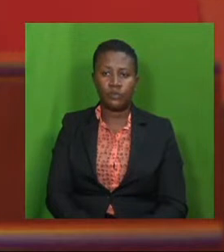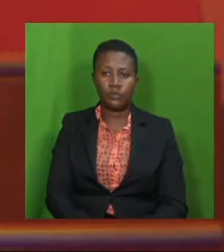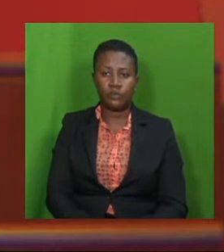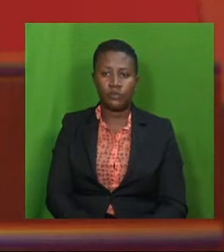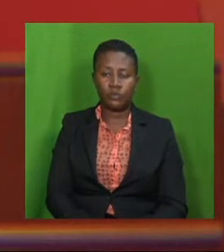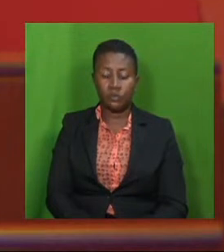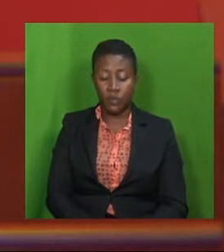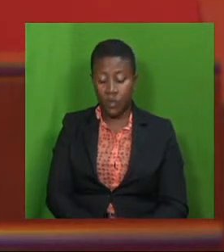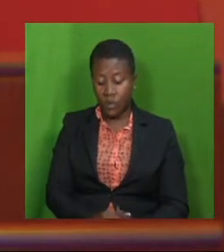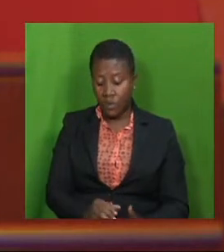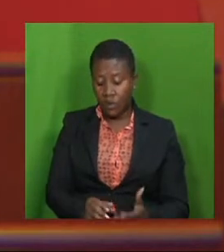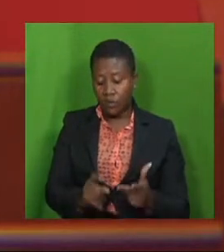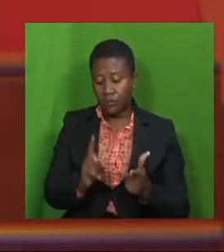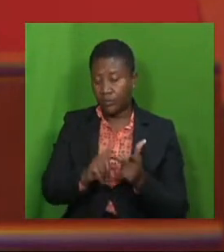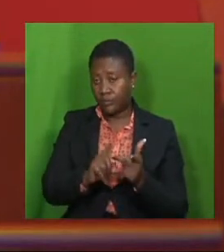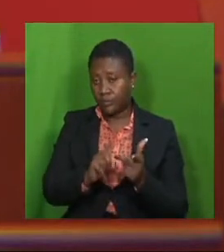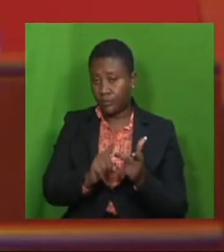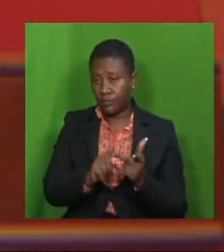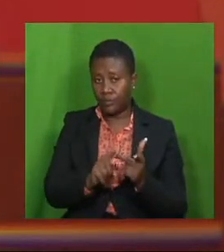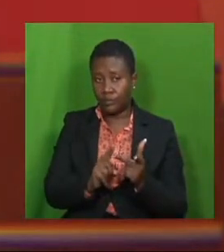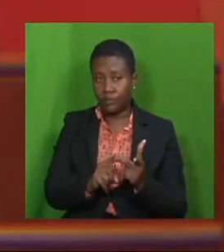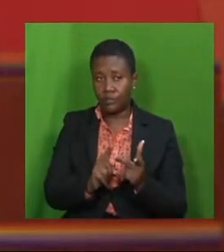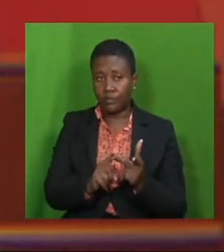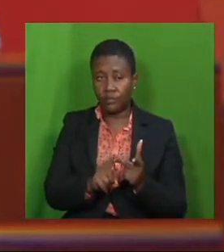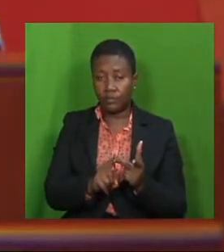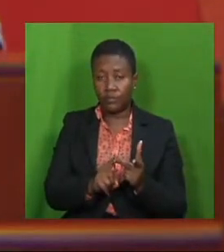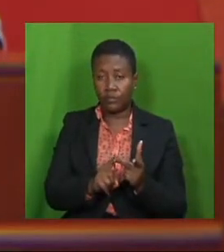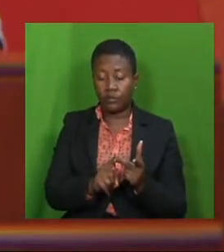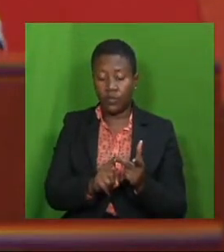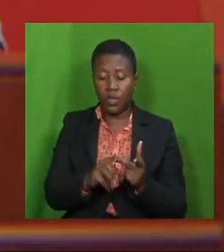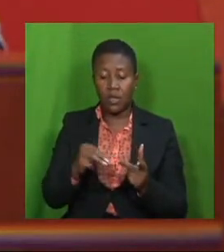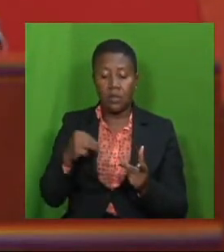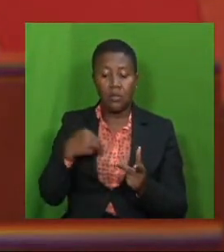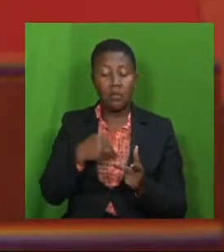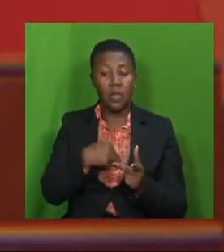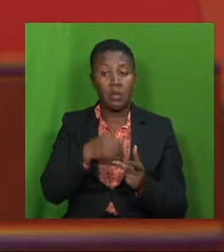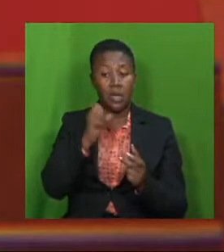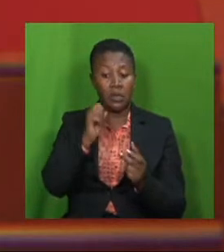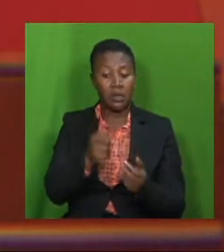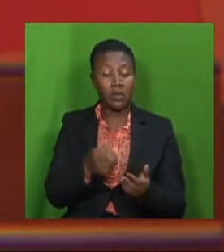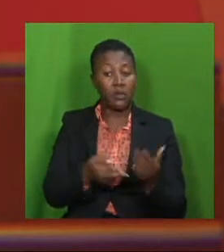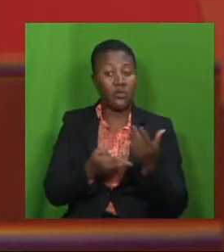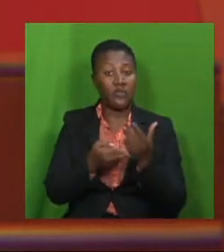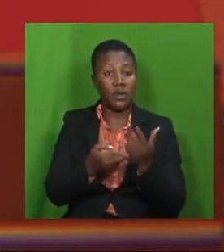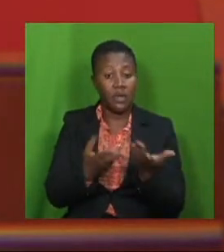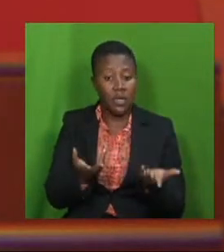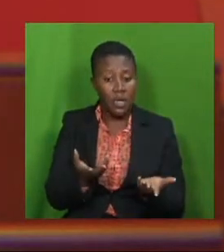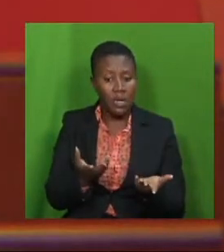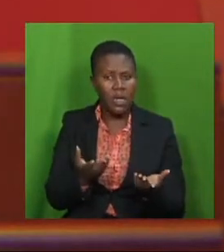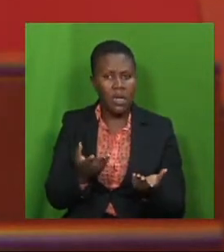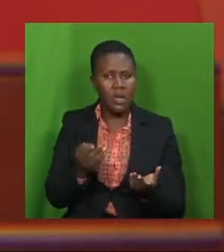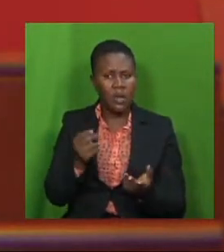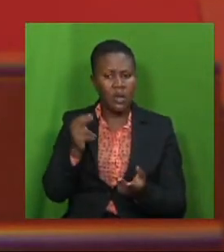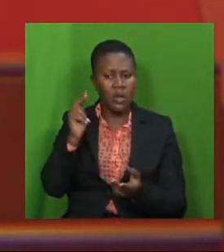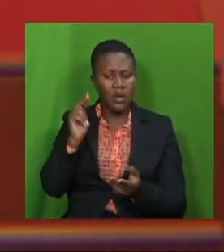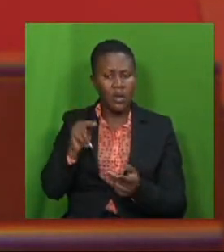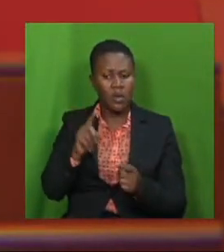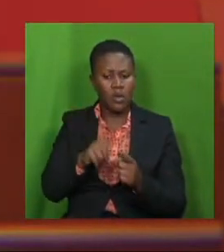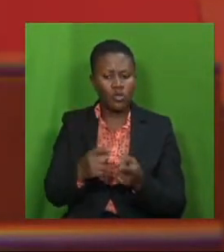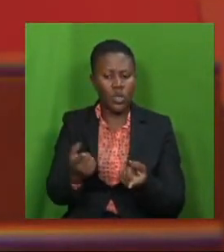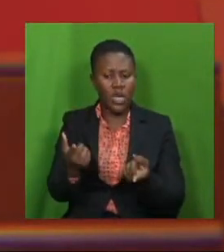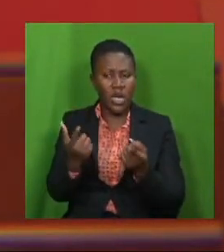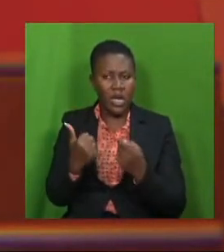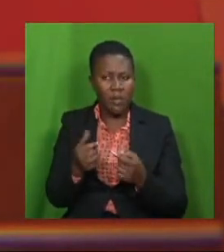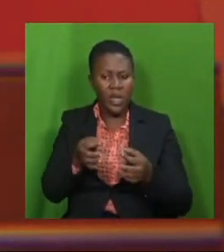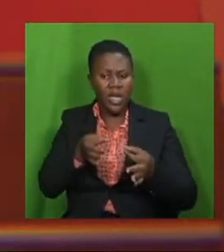number 3, the members so referred shall be required to appear and offer an explanation for